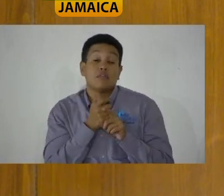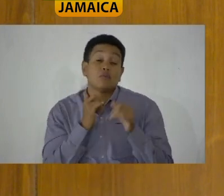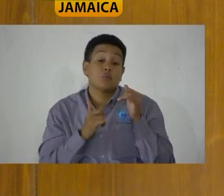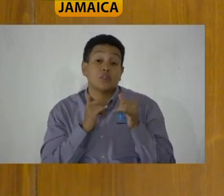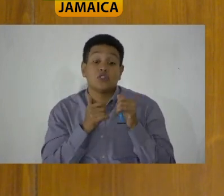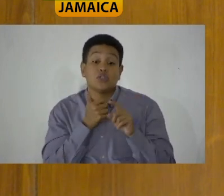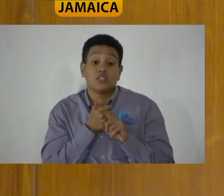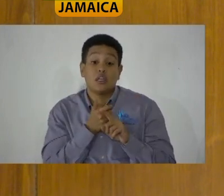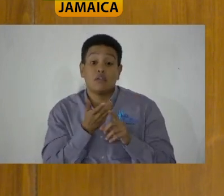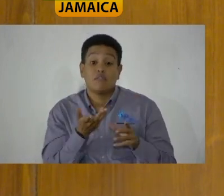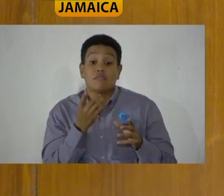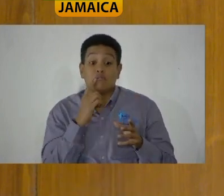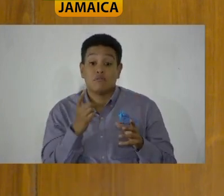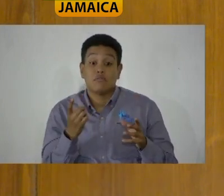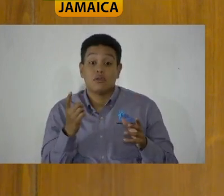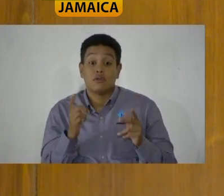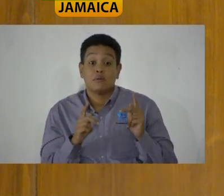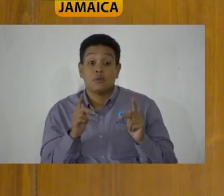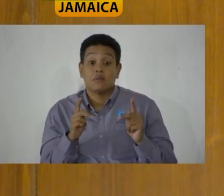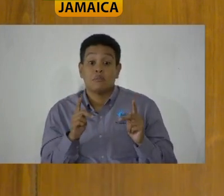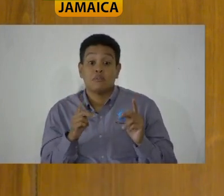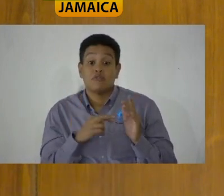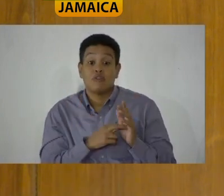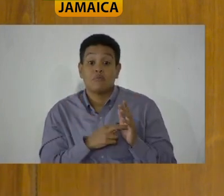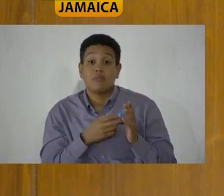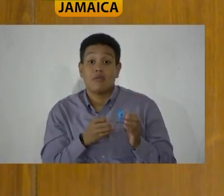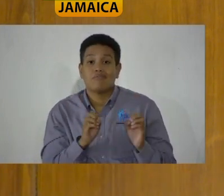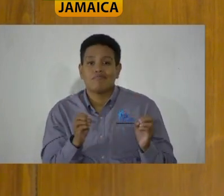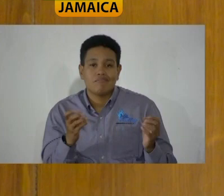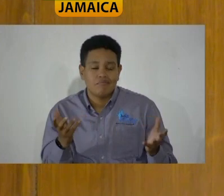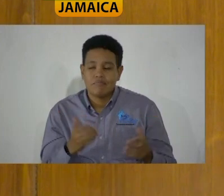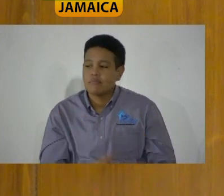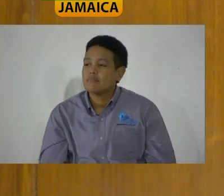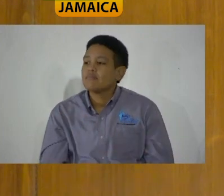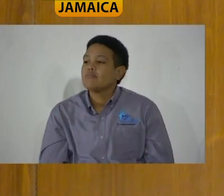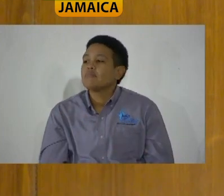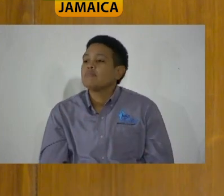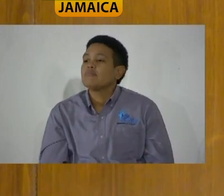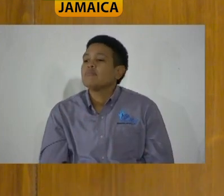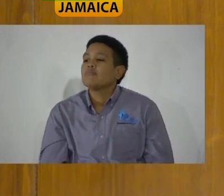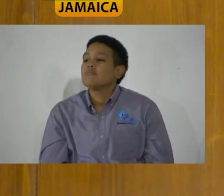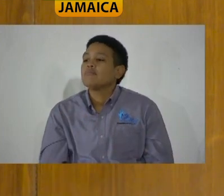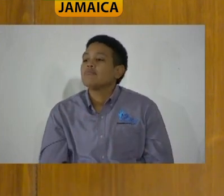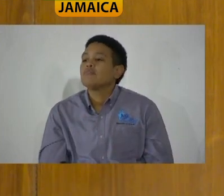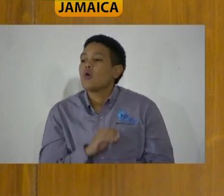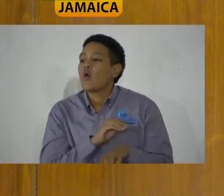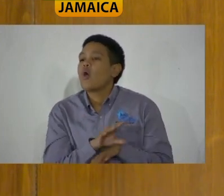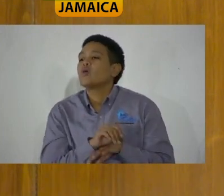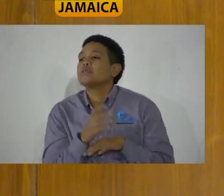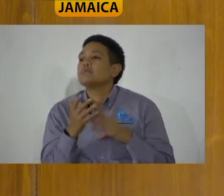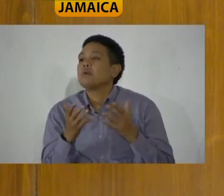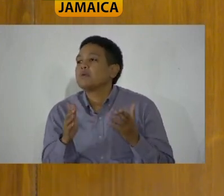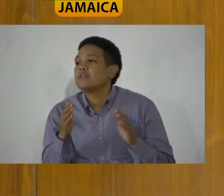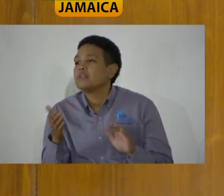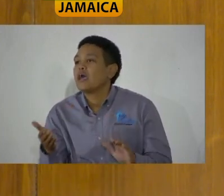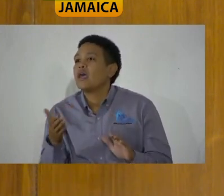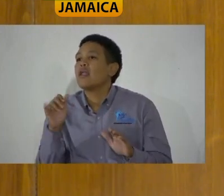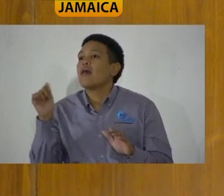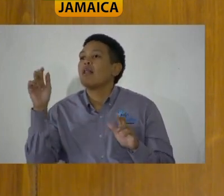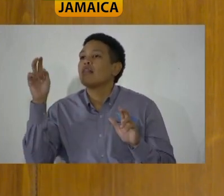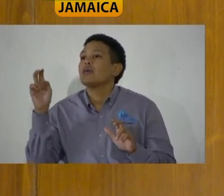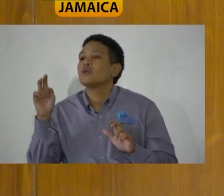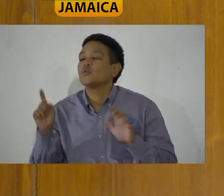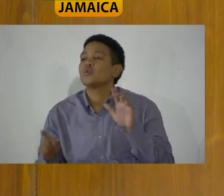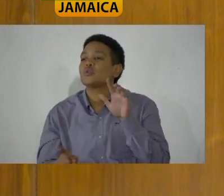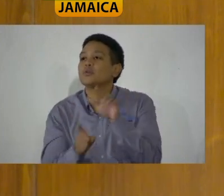are where persons are unrepresented currently. Councillors may have passed away, other issues may have